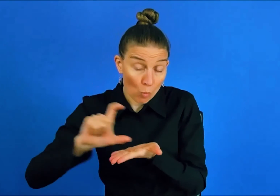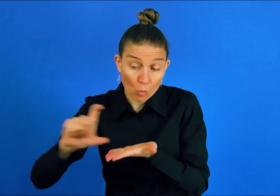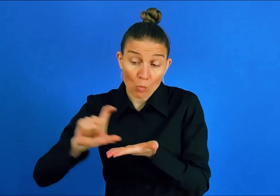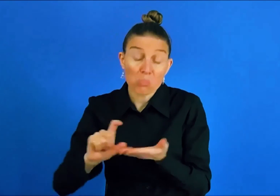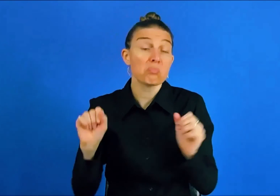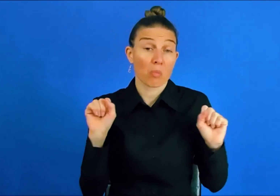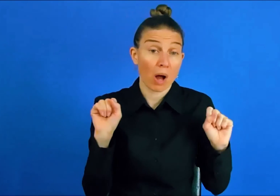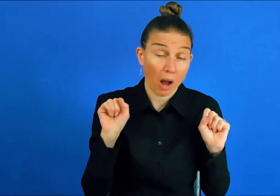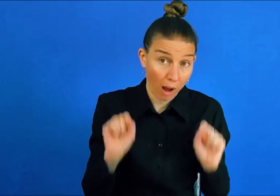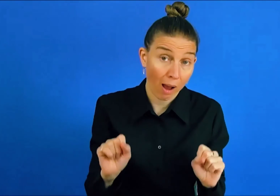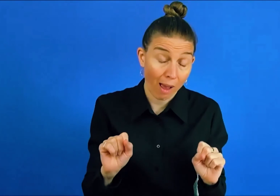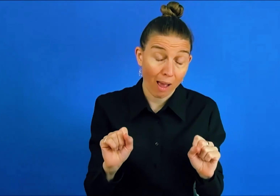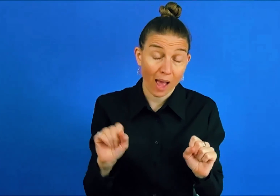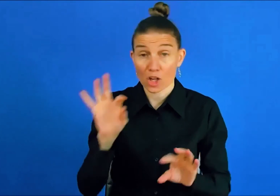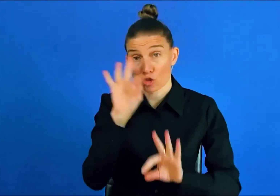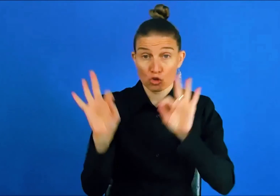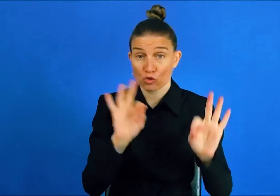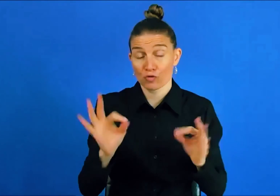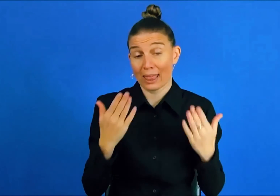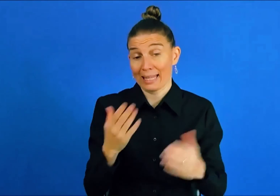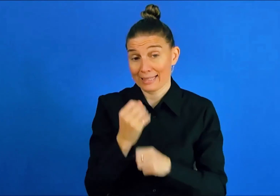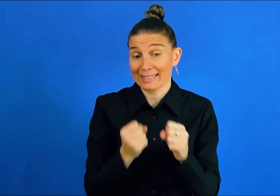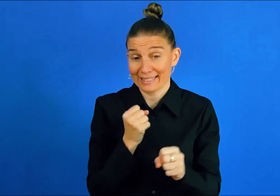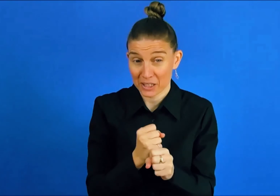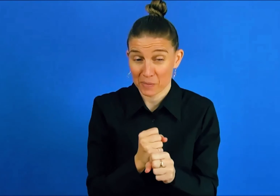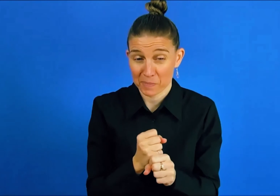it. Otherwise, I'm